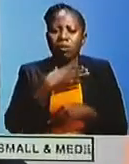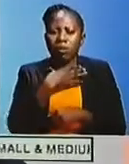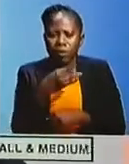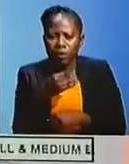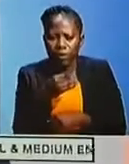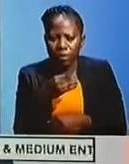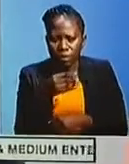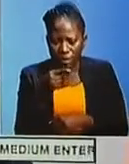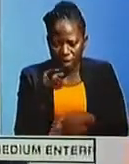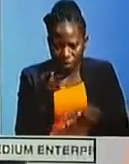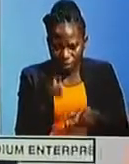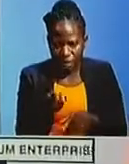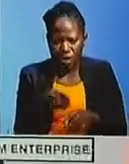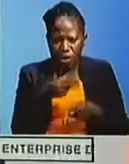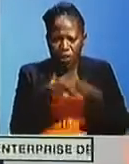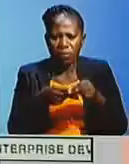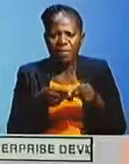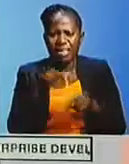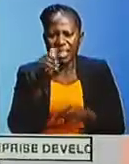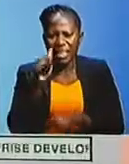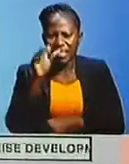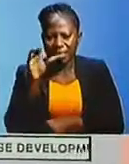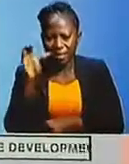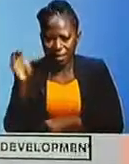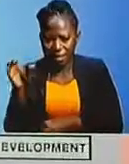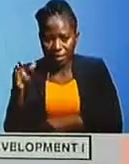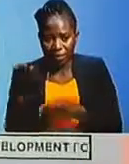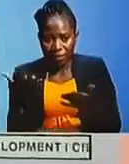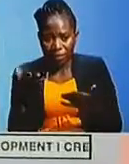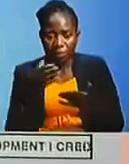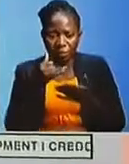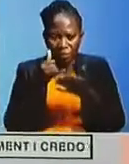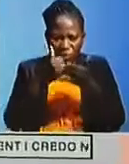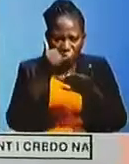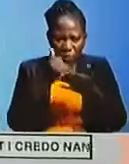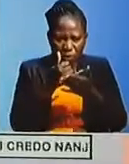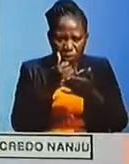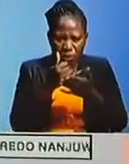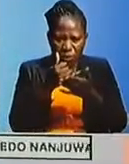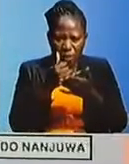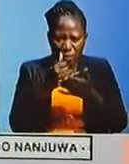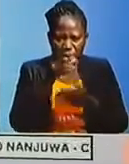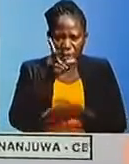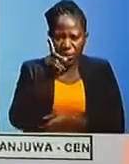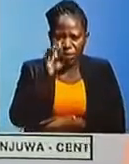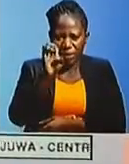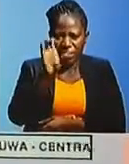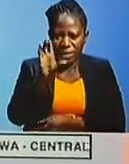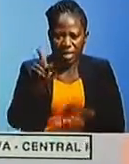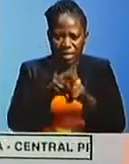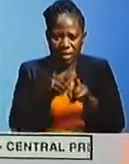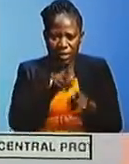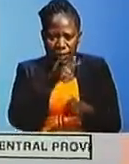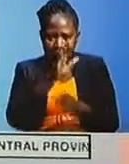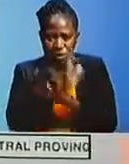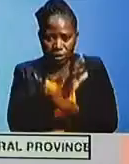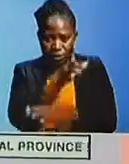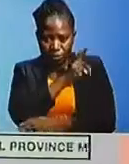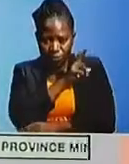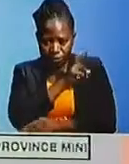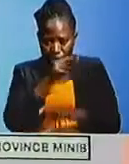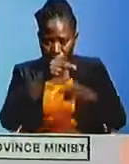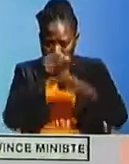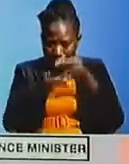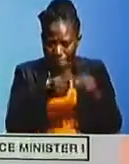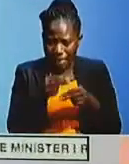streamline Anti-Corruption Commission, DEC, the Zambia Police Service. The idea is you will spend less